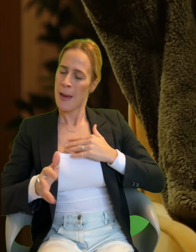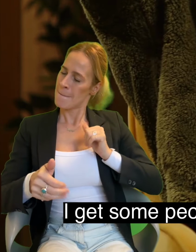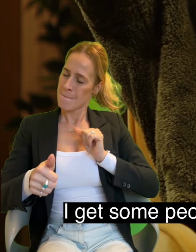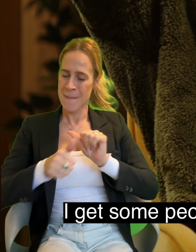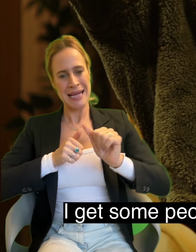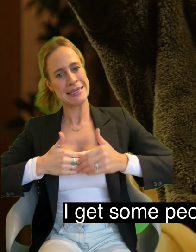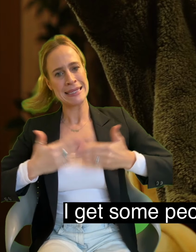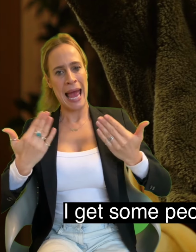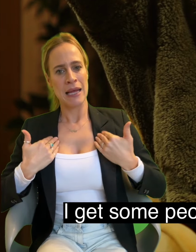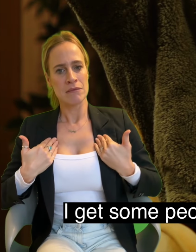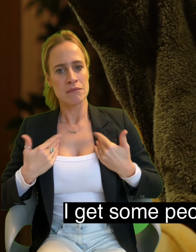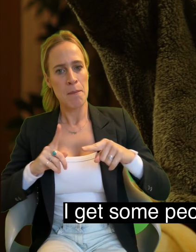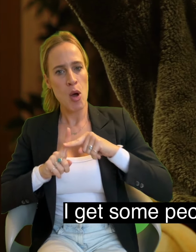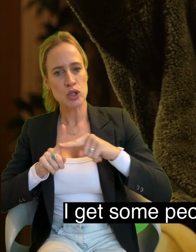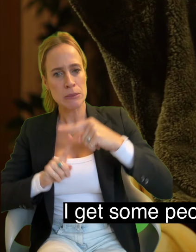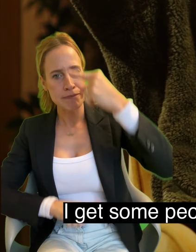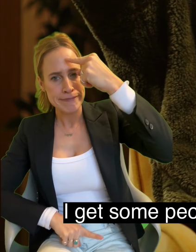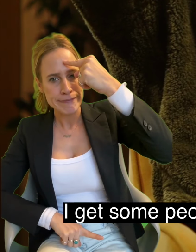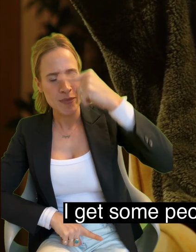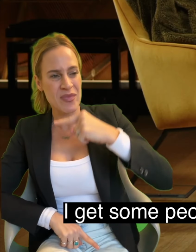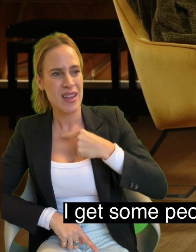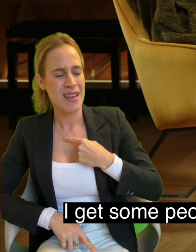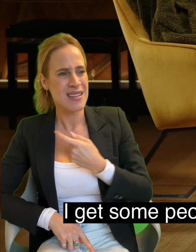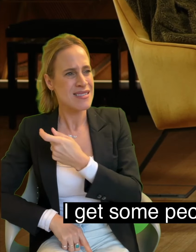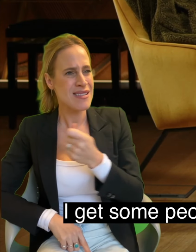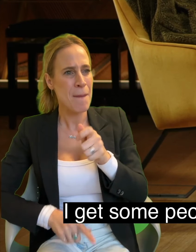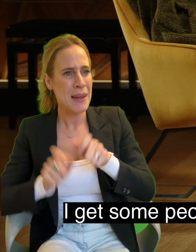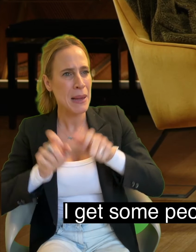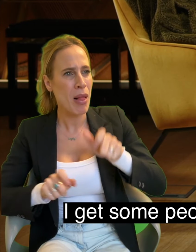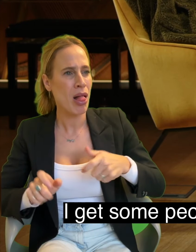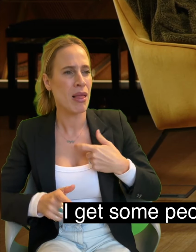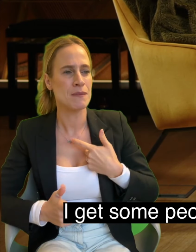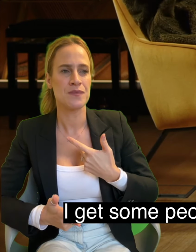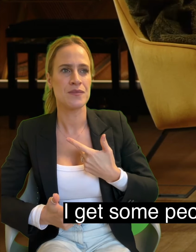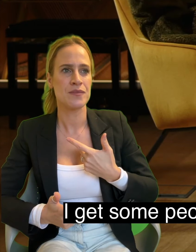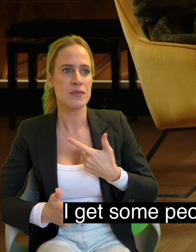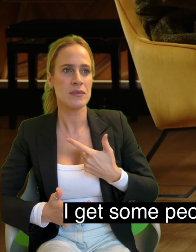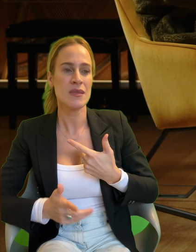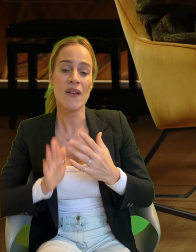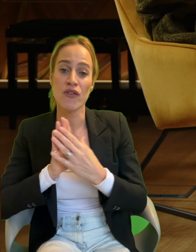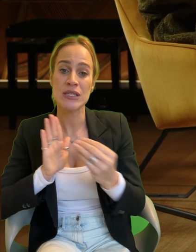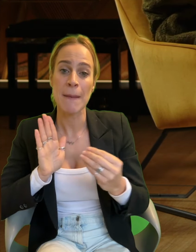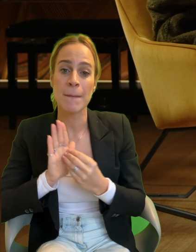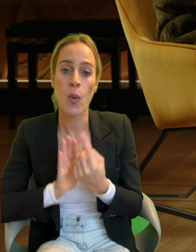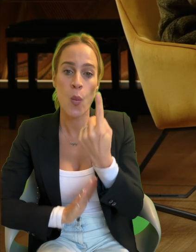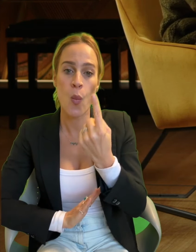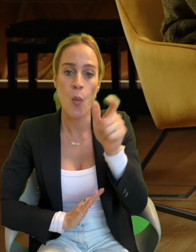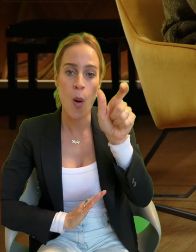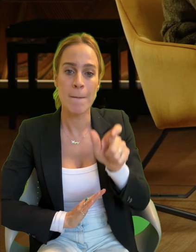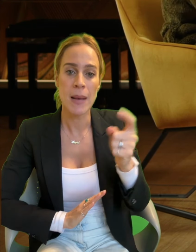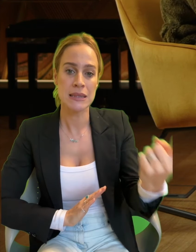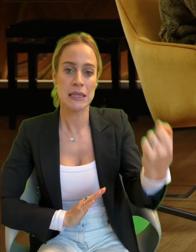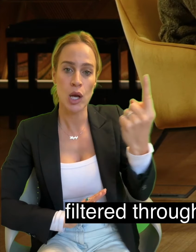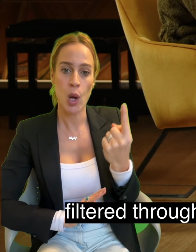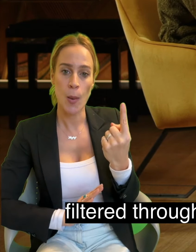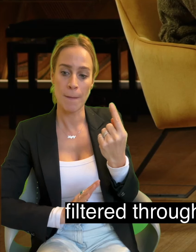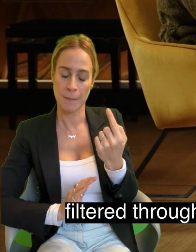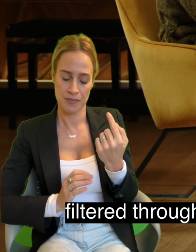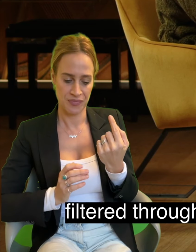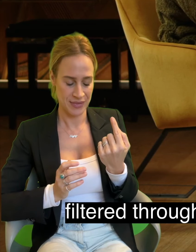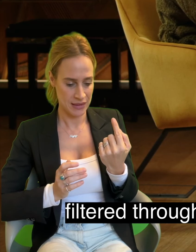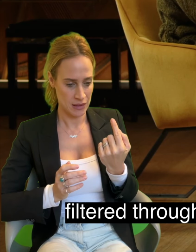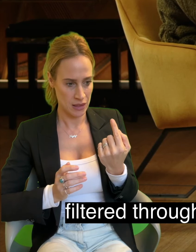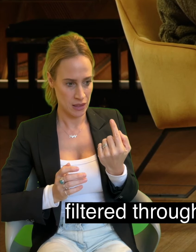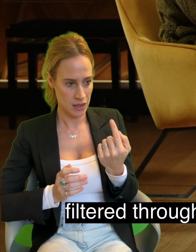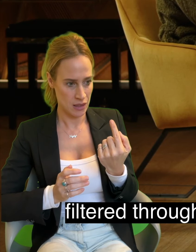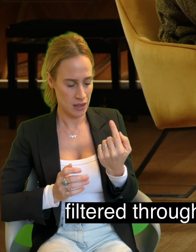today. And you get some people that, like the other day, somebody came in the gym, had a bad day. She said she had a bad morning.